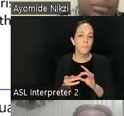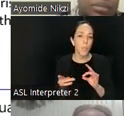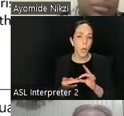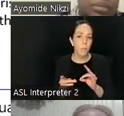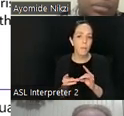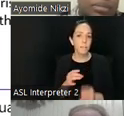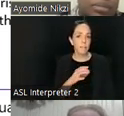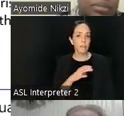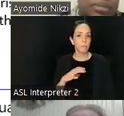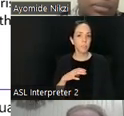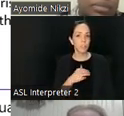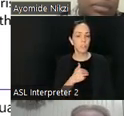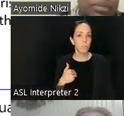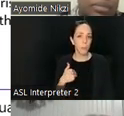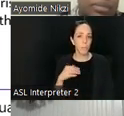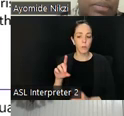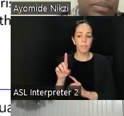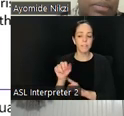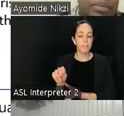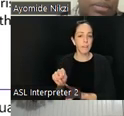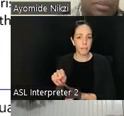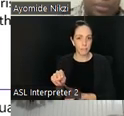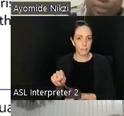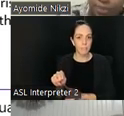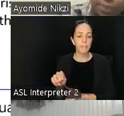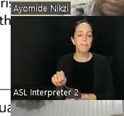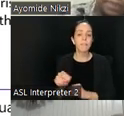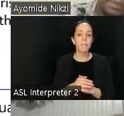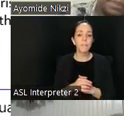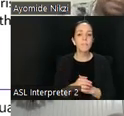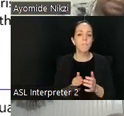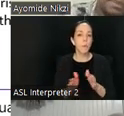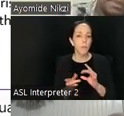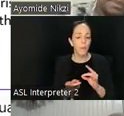was giving public comment because he's a member of the commission, but not of the subcommittee. But yeah,